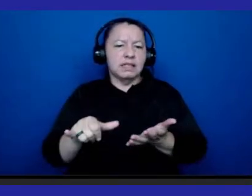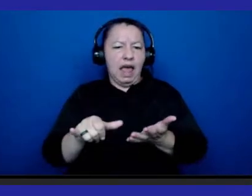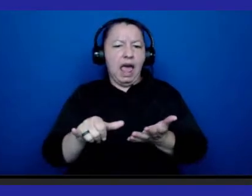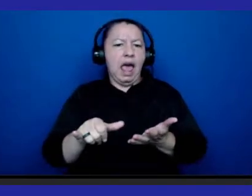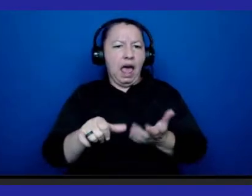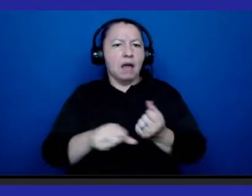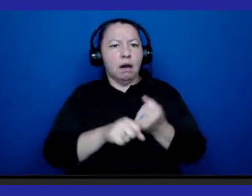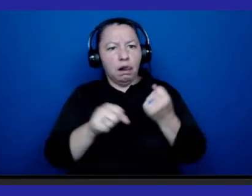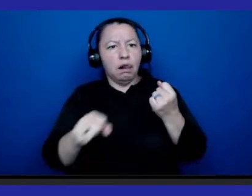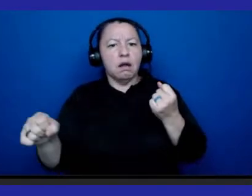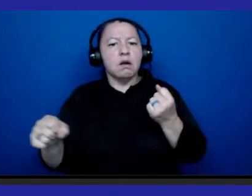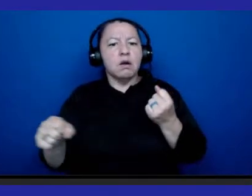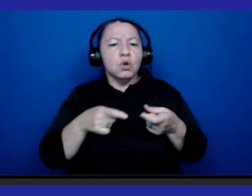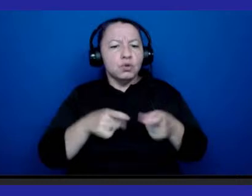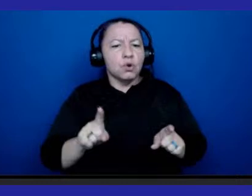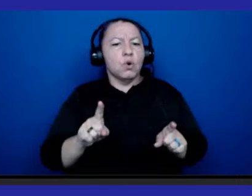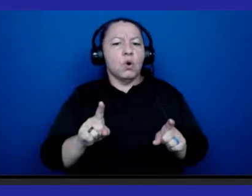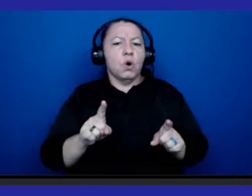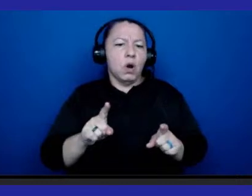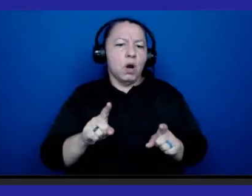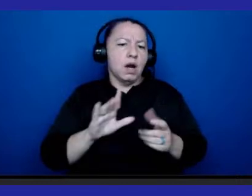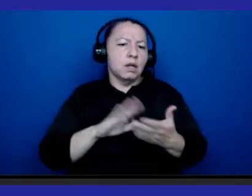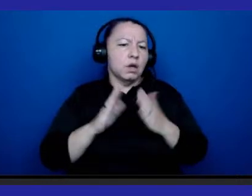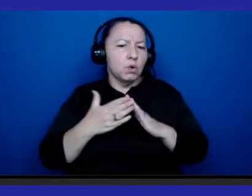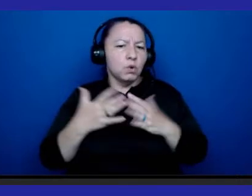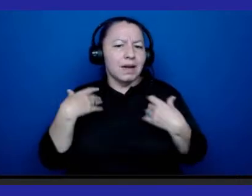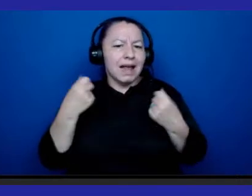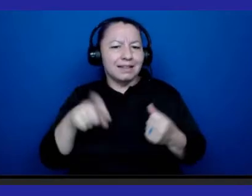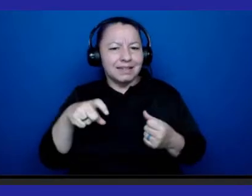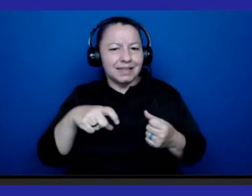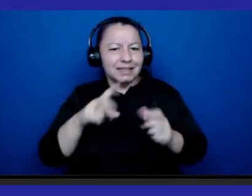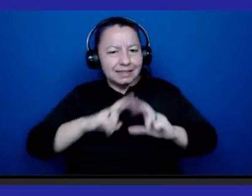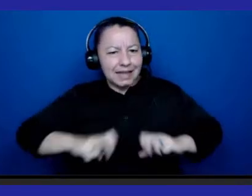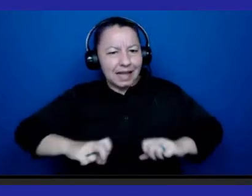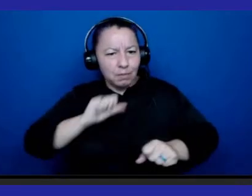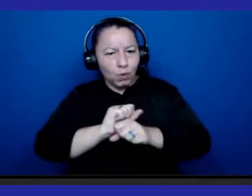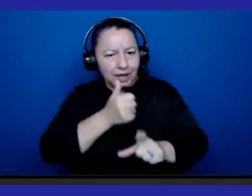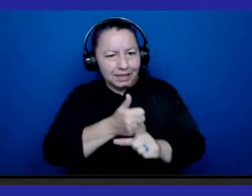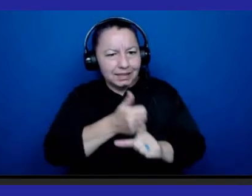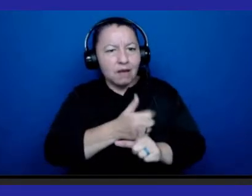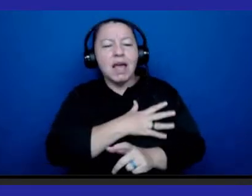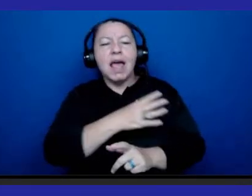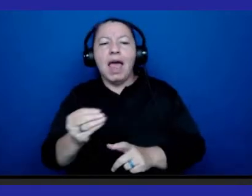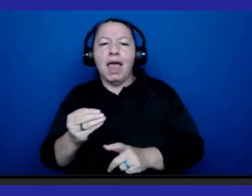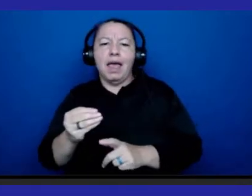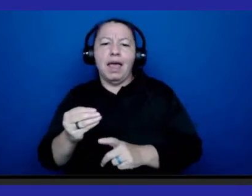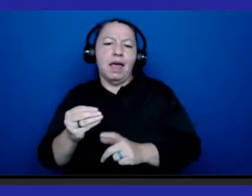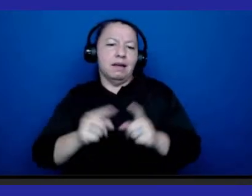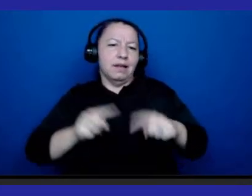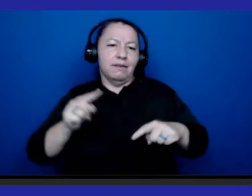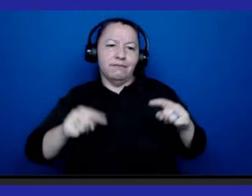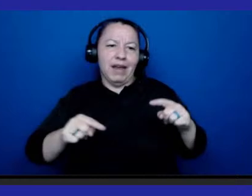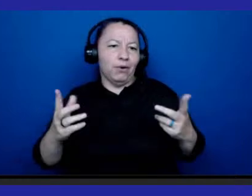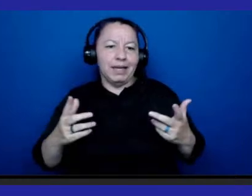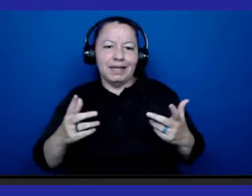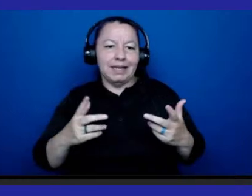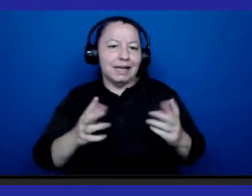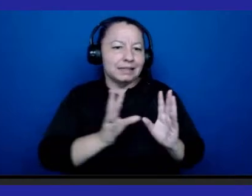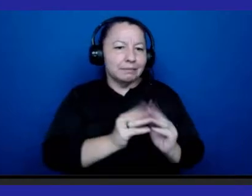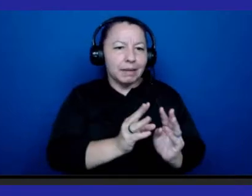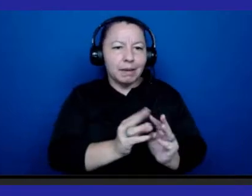the community health needs assessment work itself and the various meetings that we've had